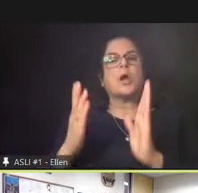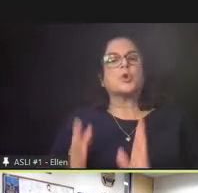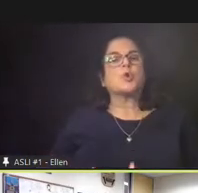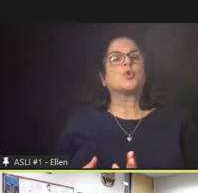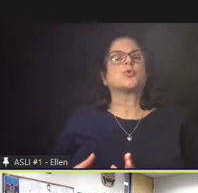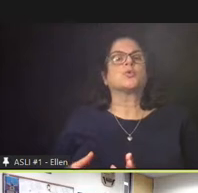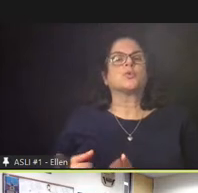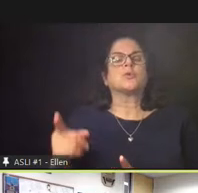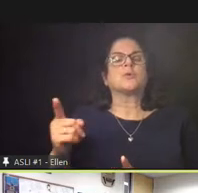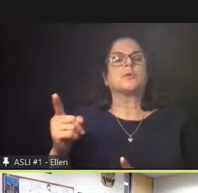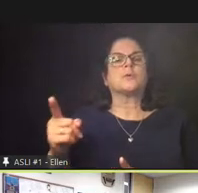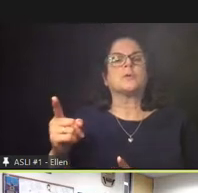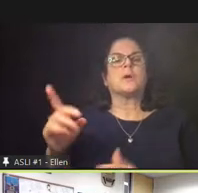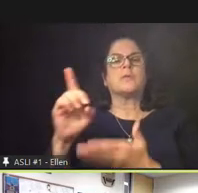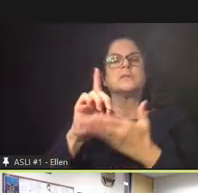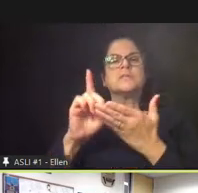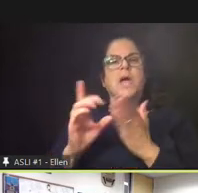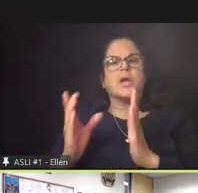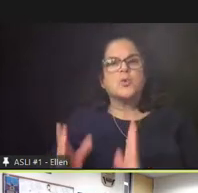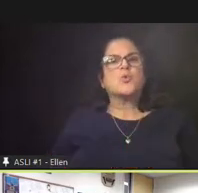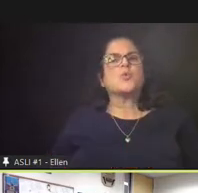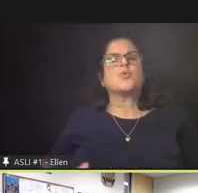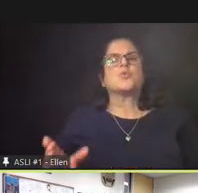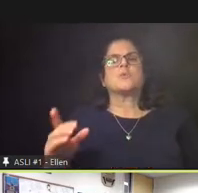record. And as is the nature of